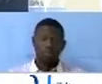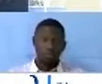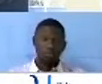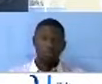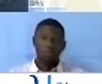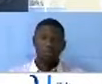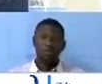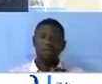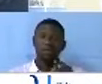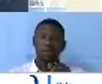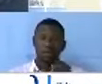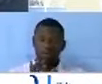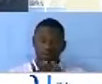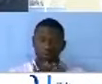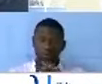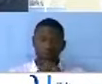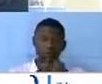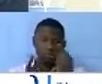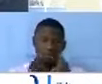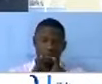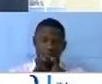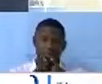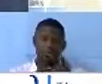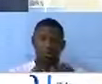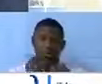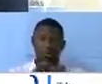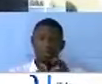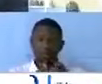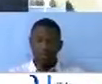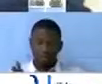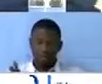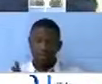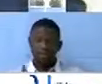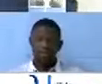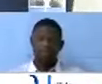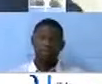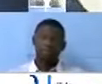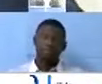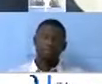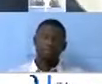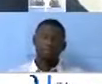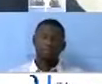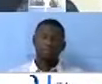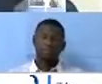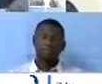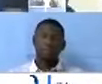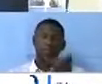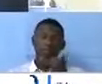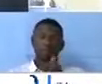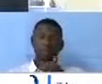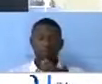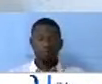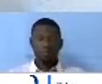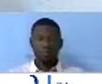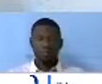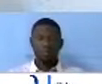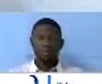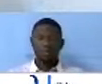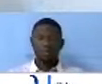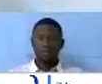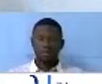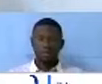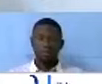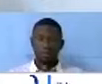About the registers. Yes, please. Okay, all right. So, like here, I am seeing the likes of